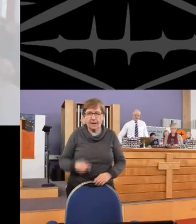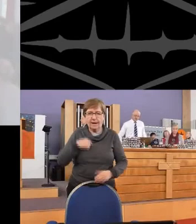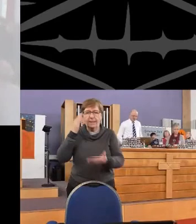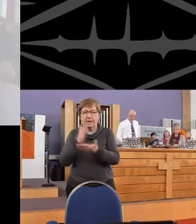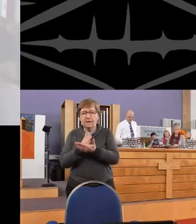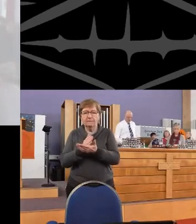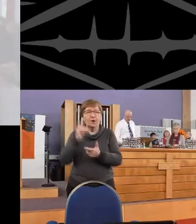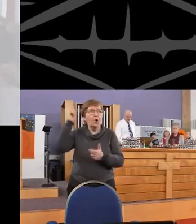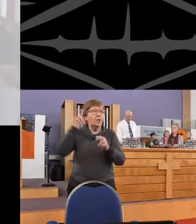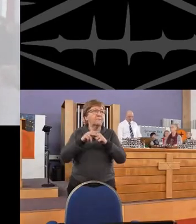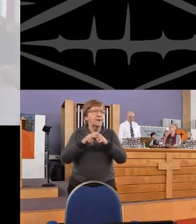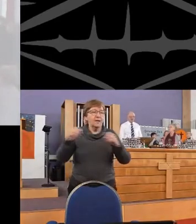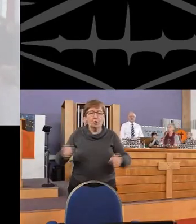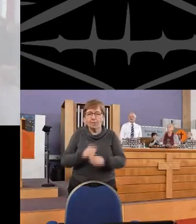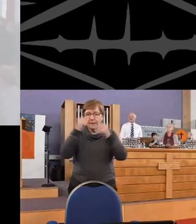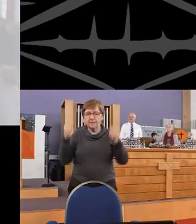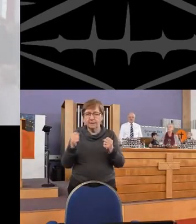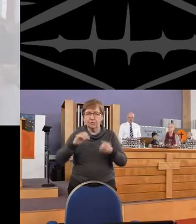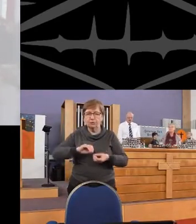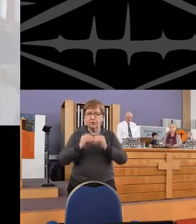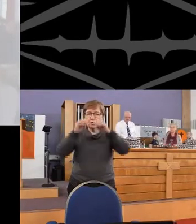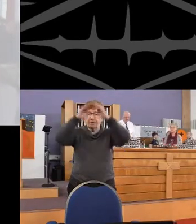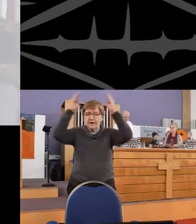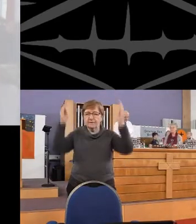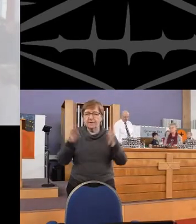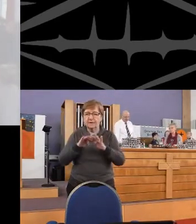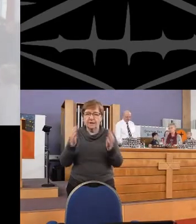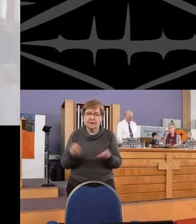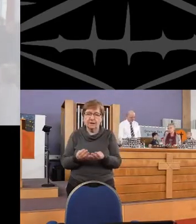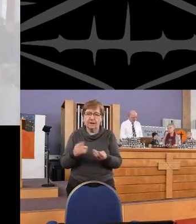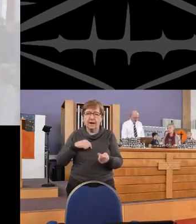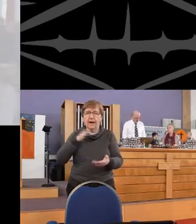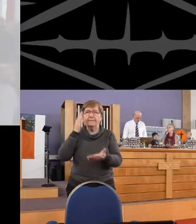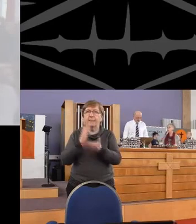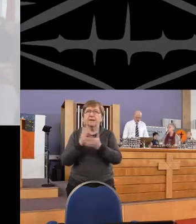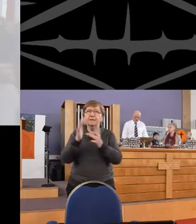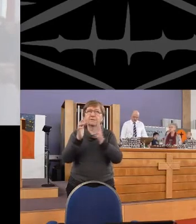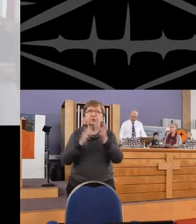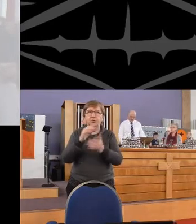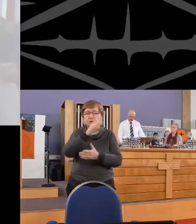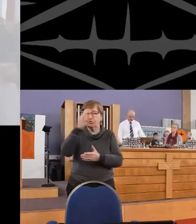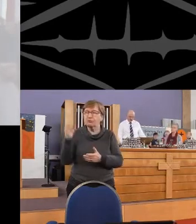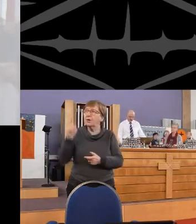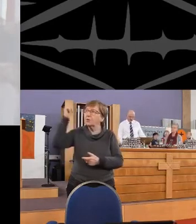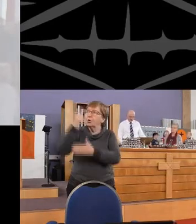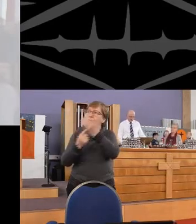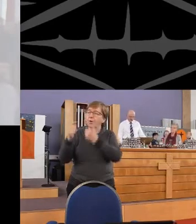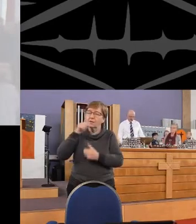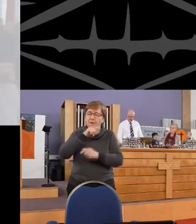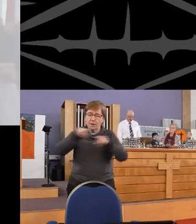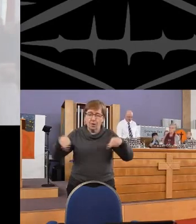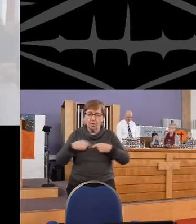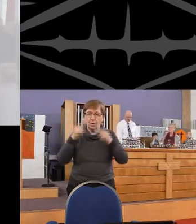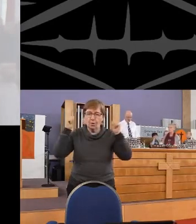I believe in God the Father Almighty, Creator of heaven and earth. I believe in Jesus Christ,